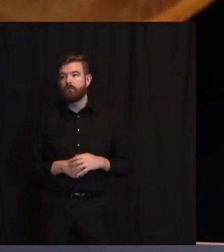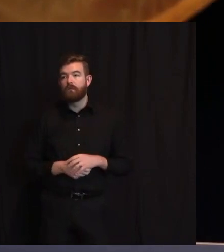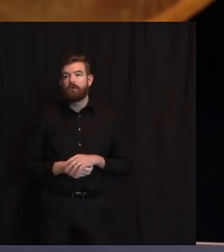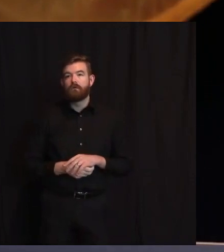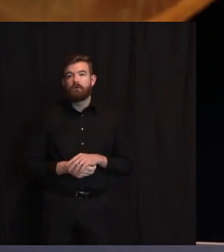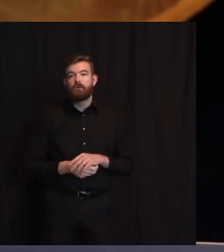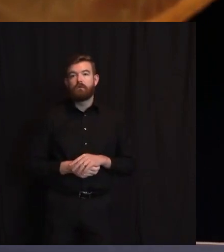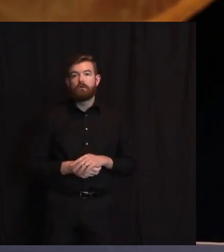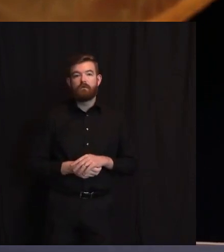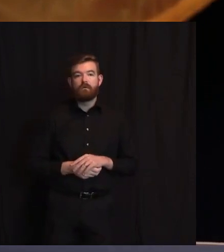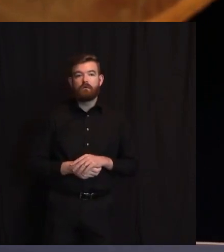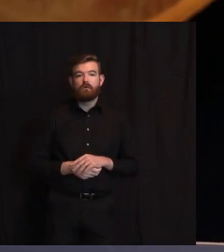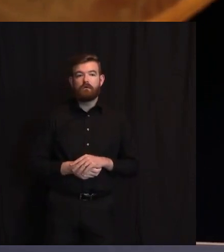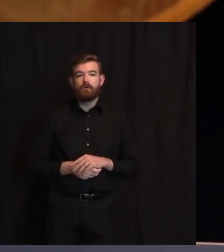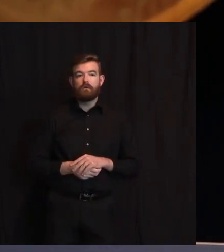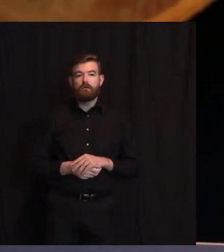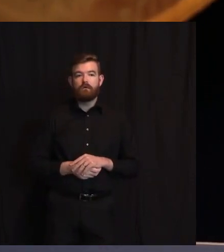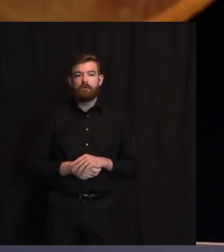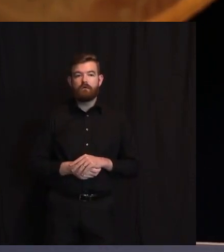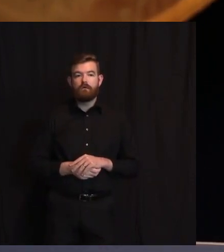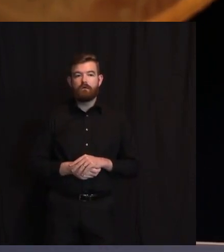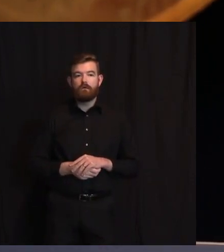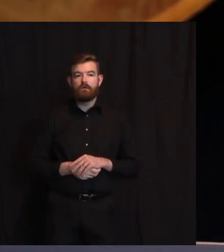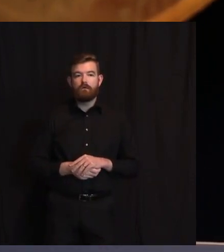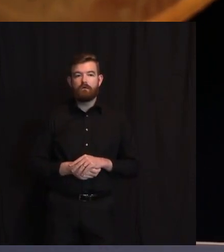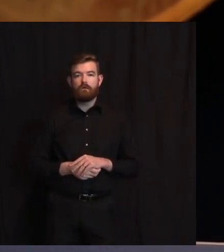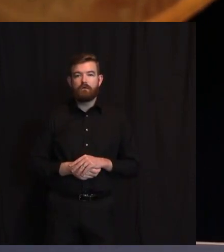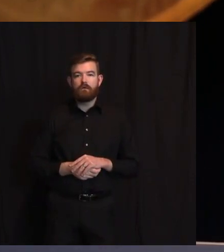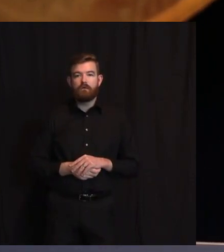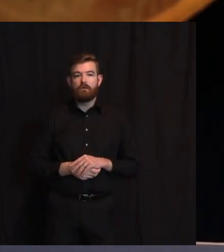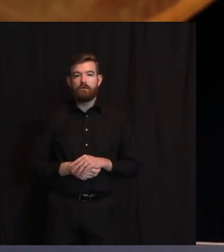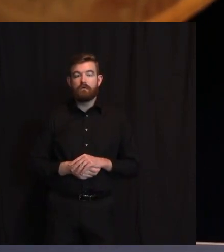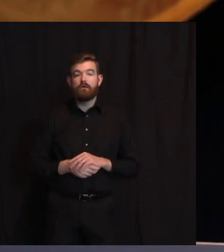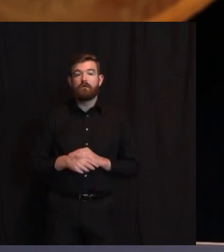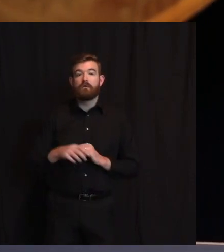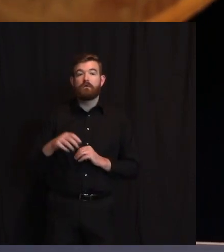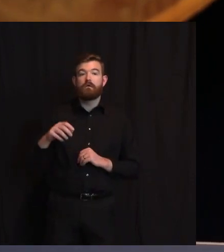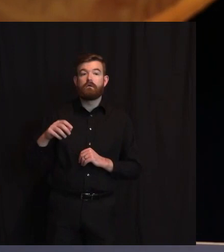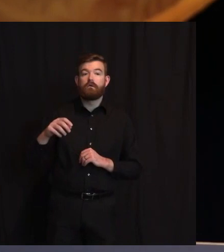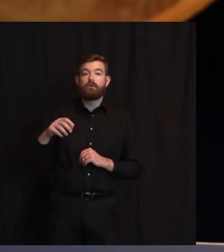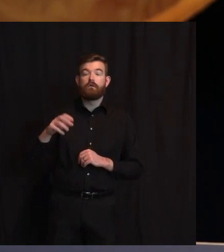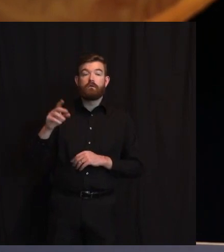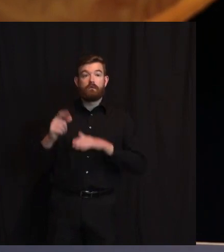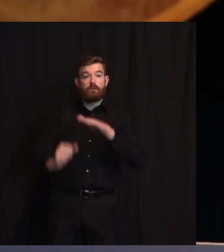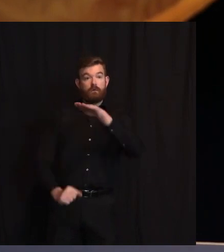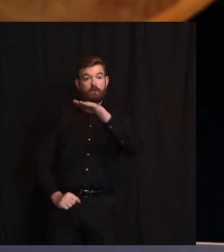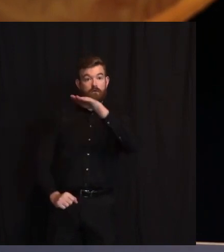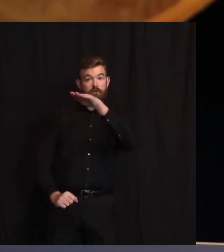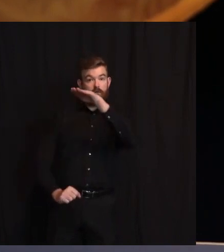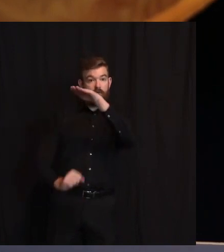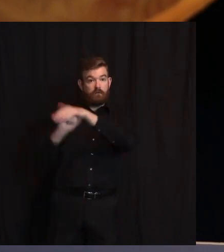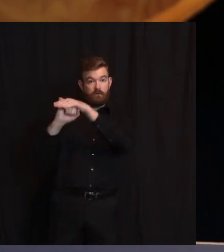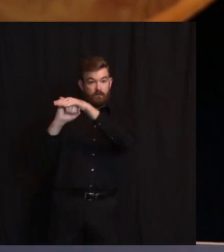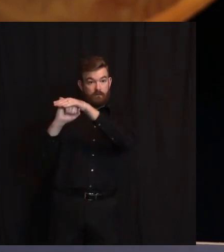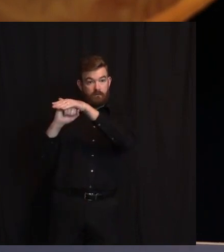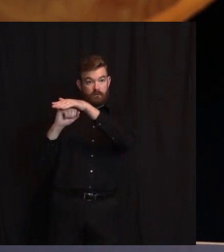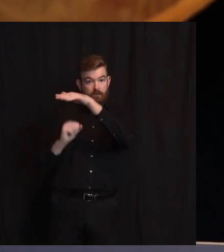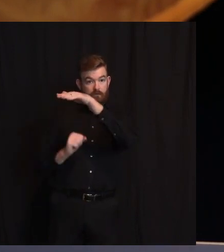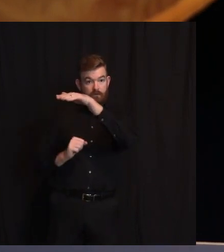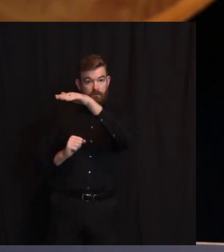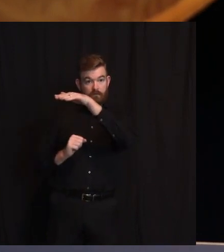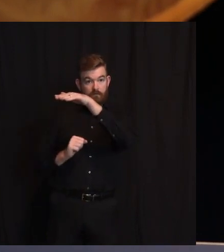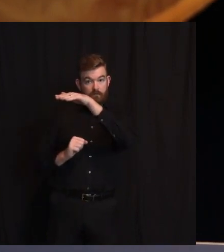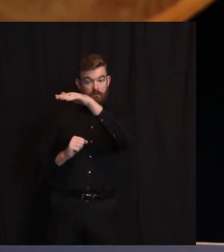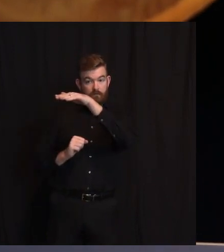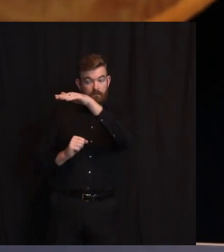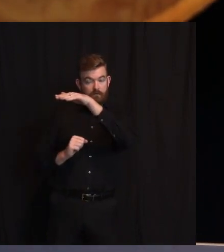The peak has changed. It's actually gotten better if we look at it over time, and